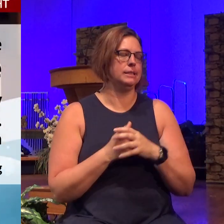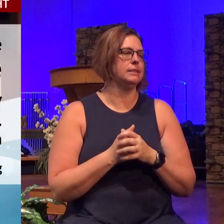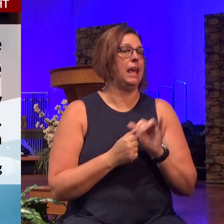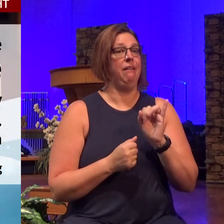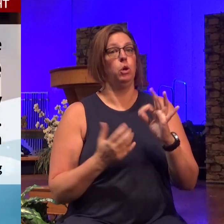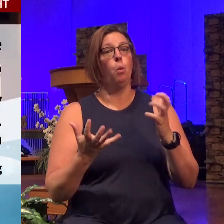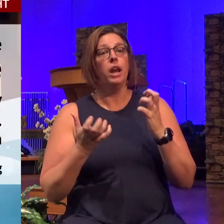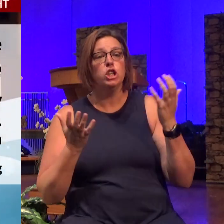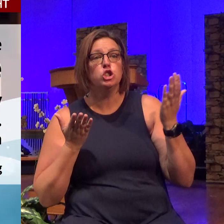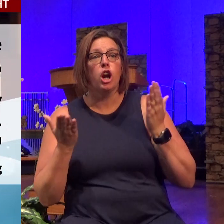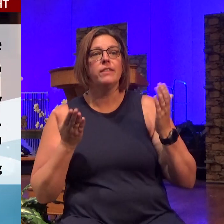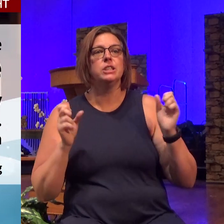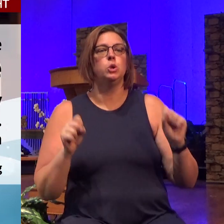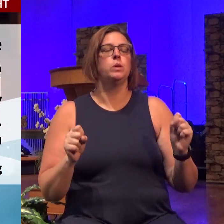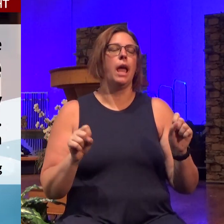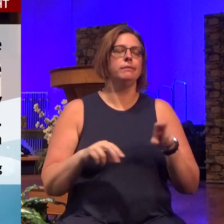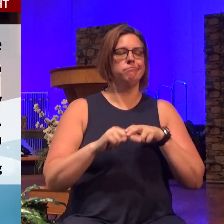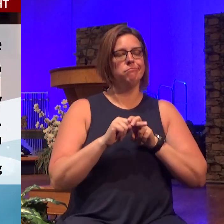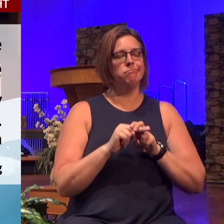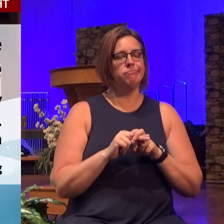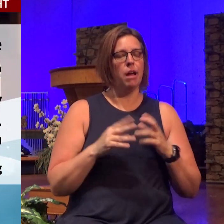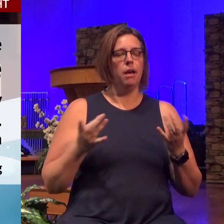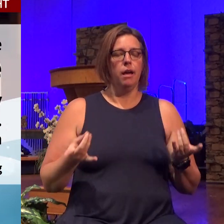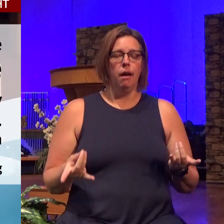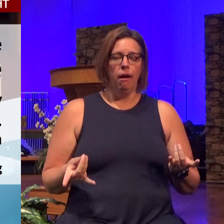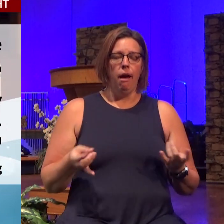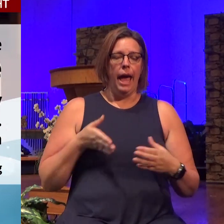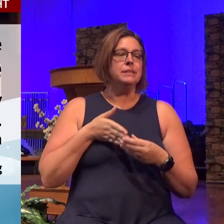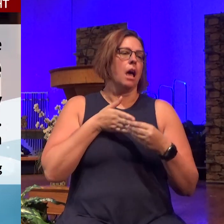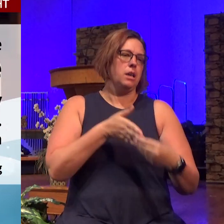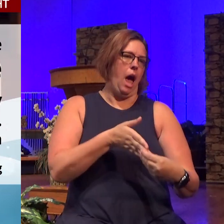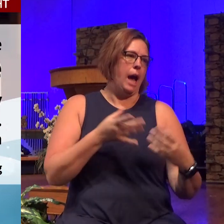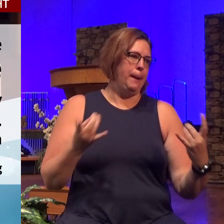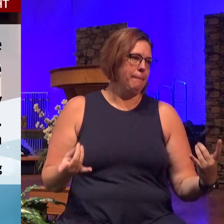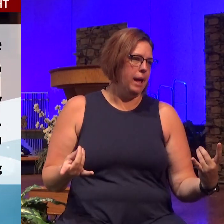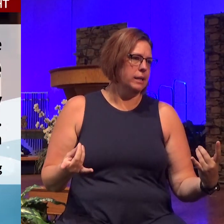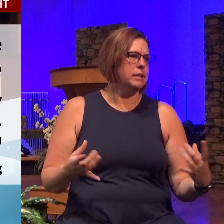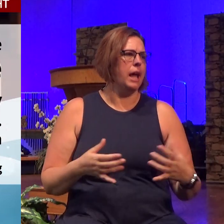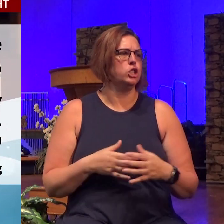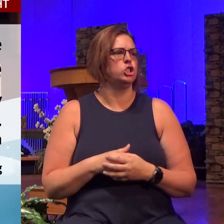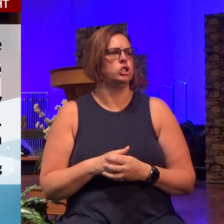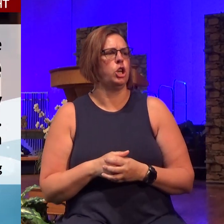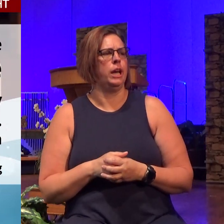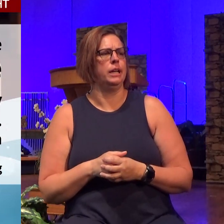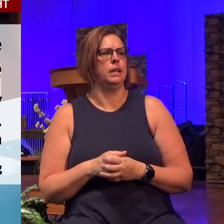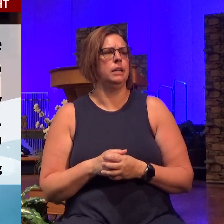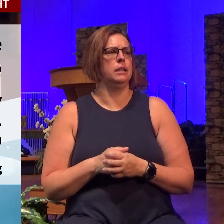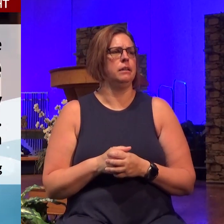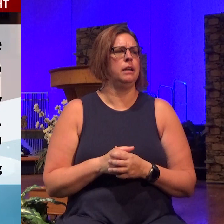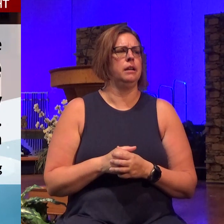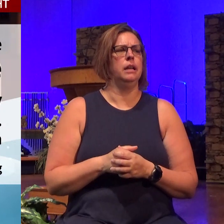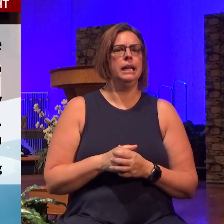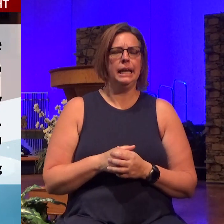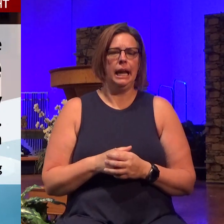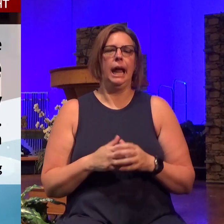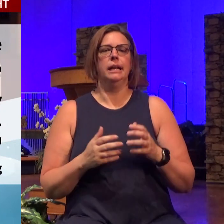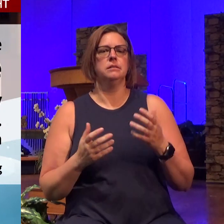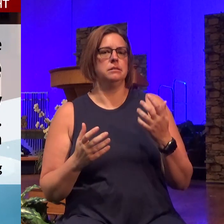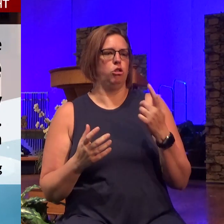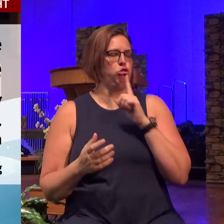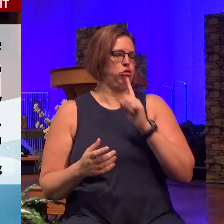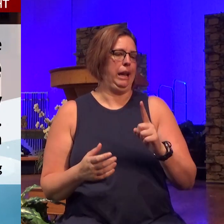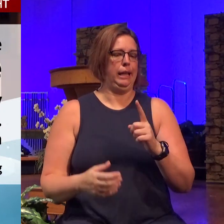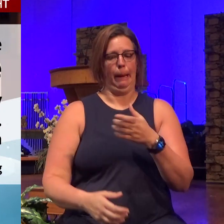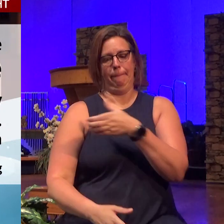want a service where you get to sit and meditate and it's guided meditation. It's a great service, a real wonderful, powerful